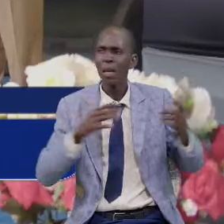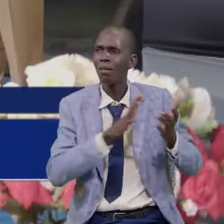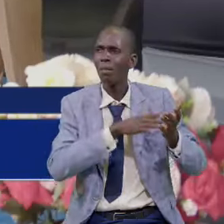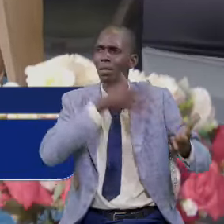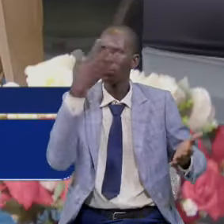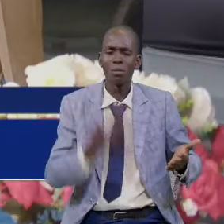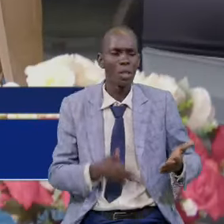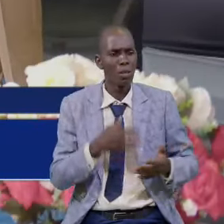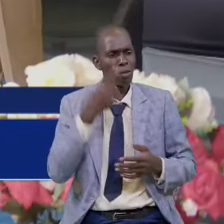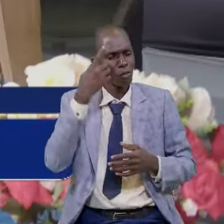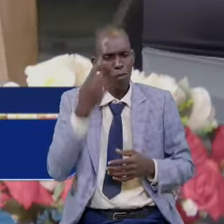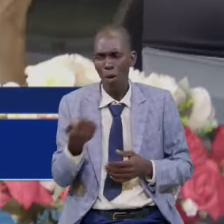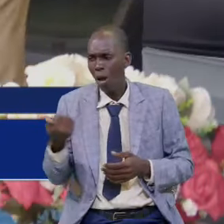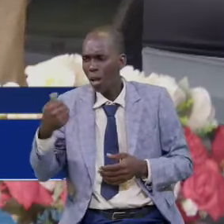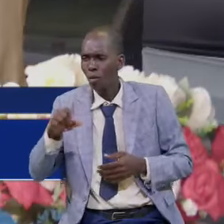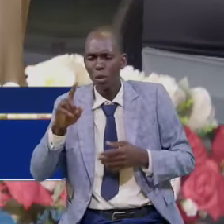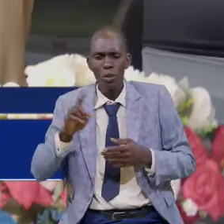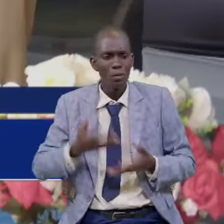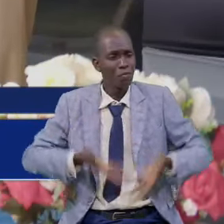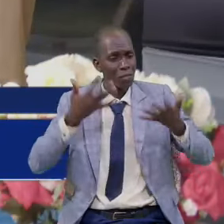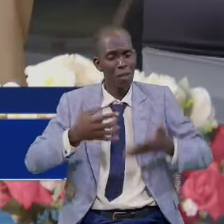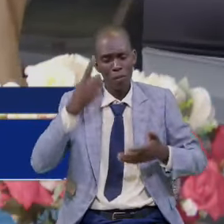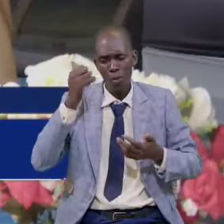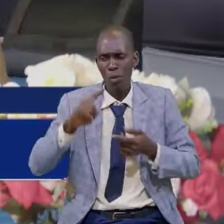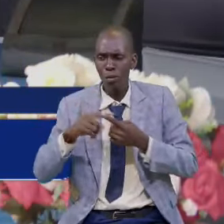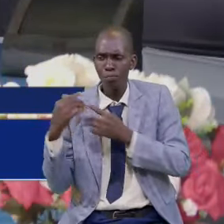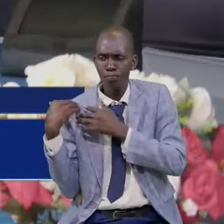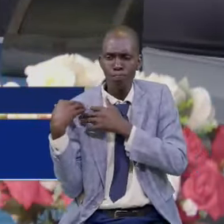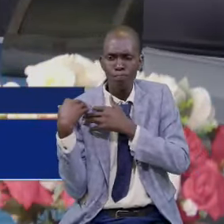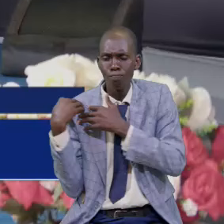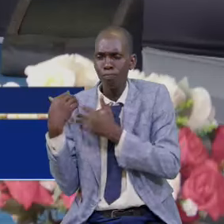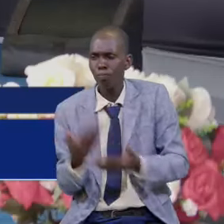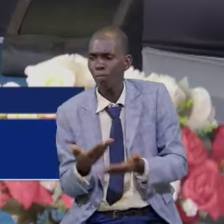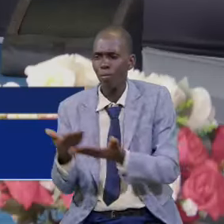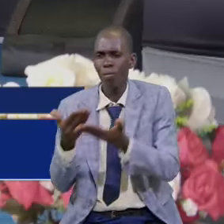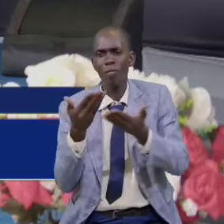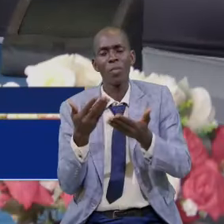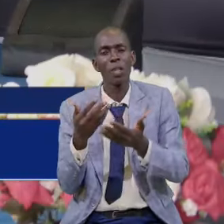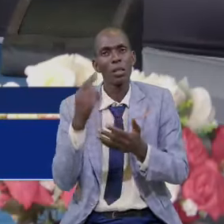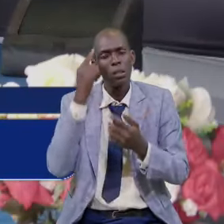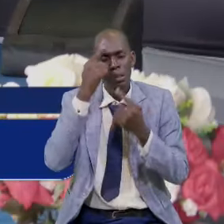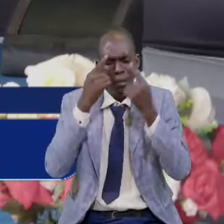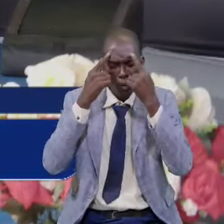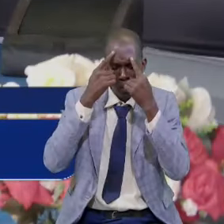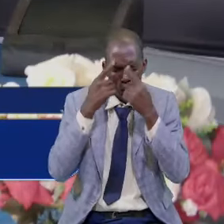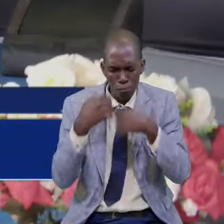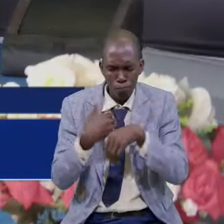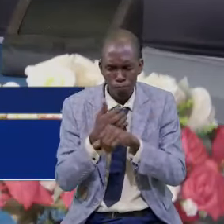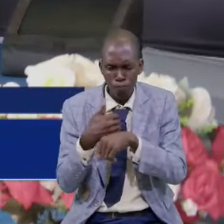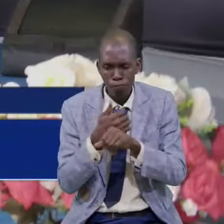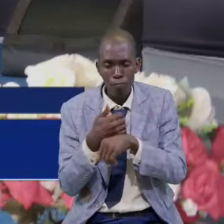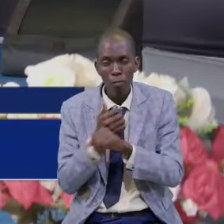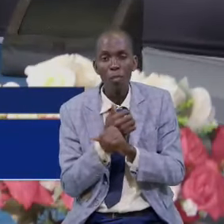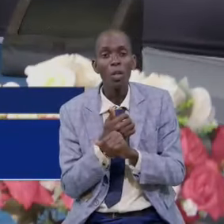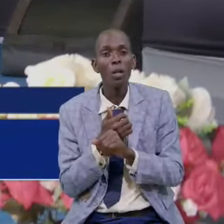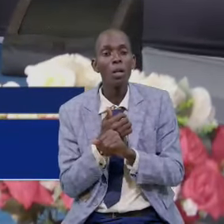anyone to carry along. And eventually they have a reduced version, even with more power.